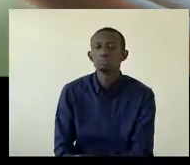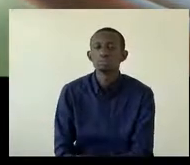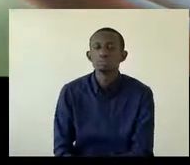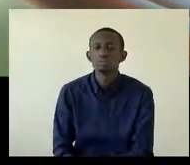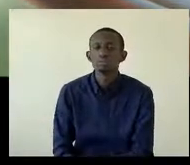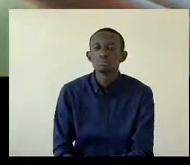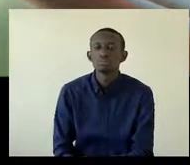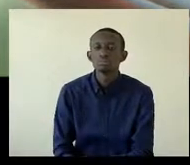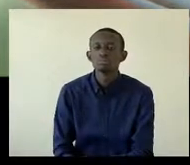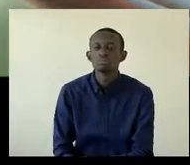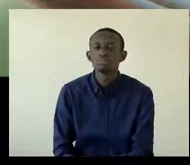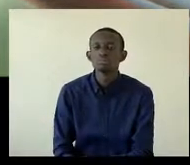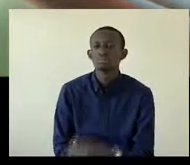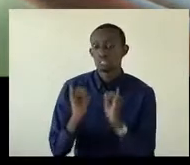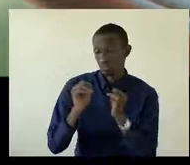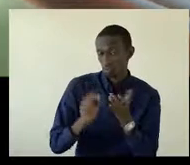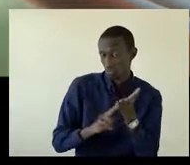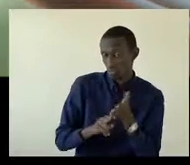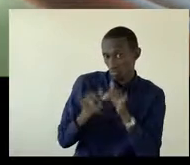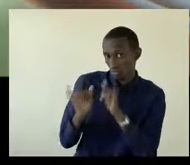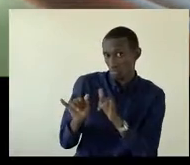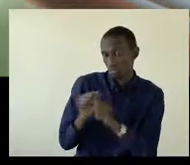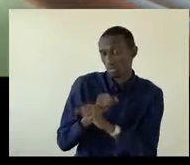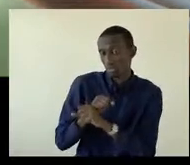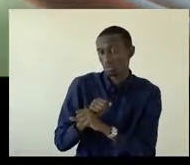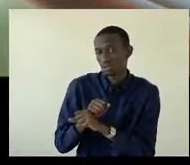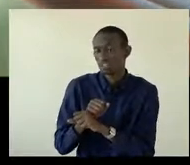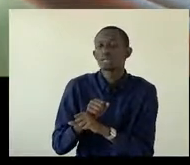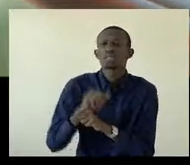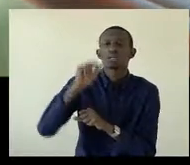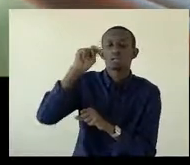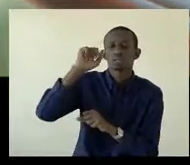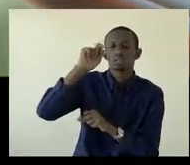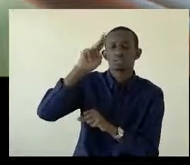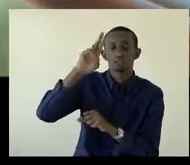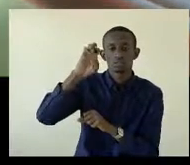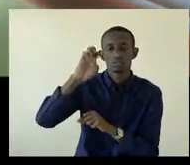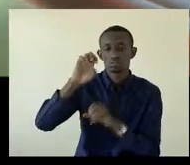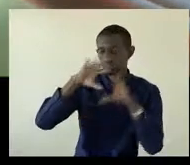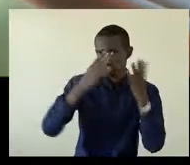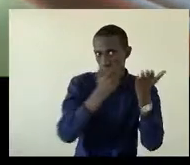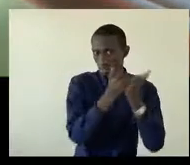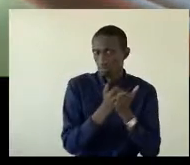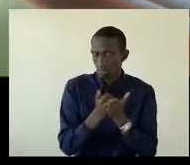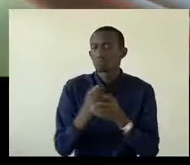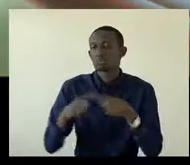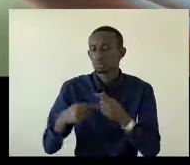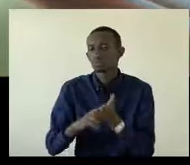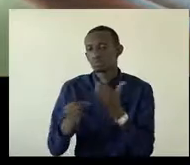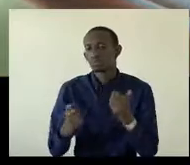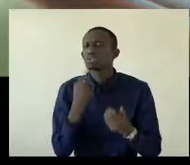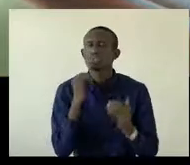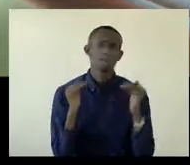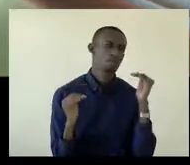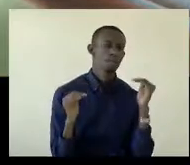While we keep our nature providing us with what it has, can we balance out what